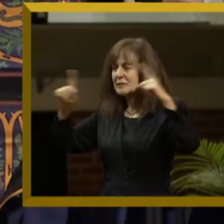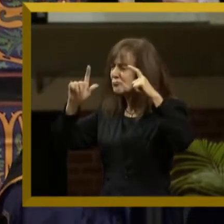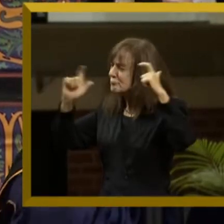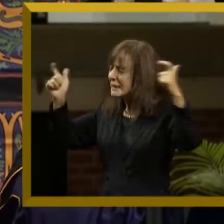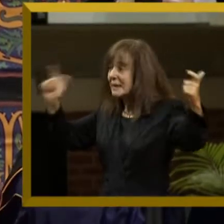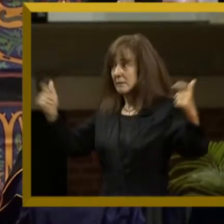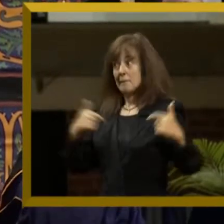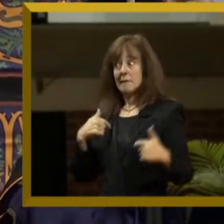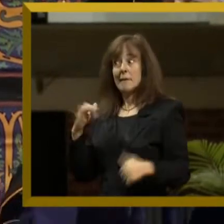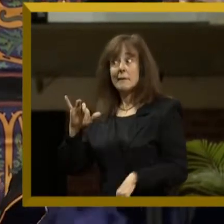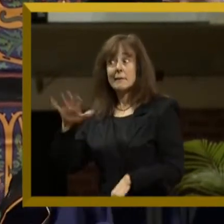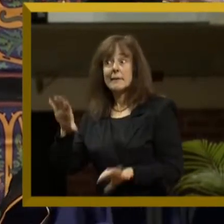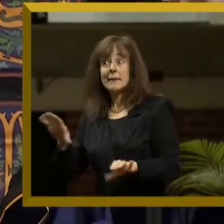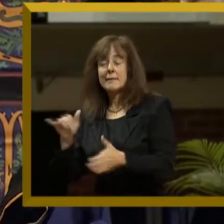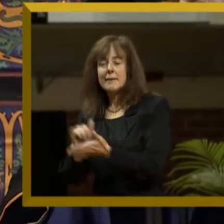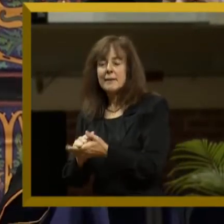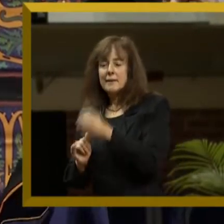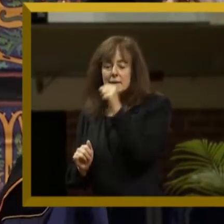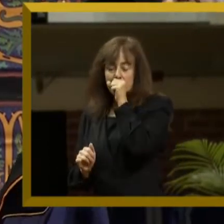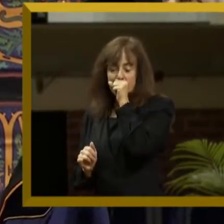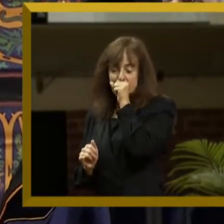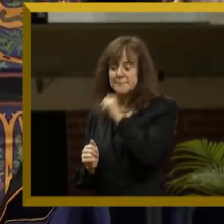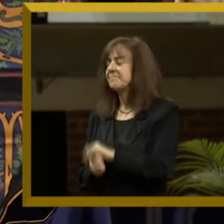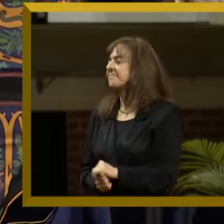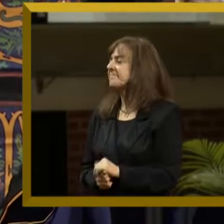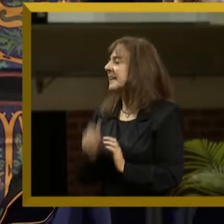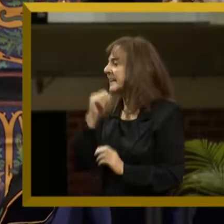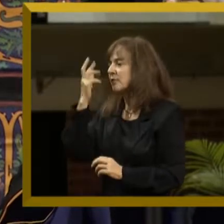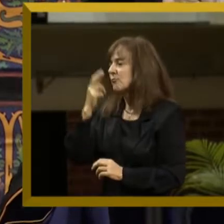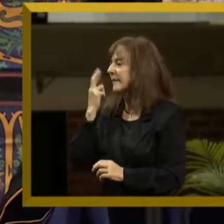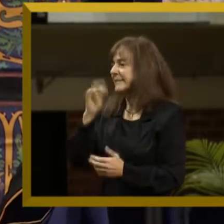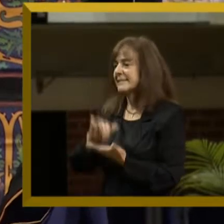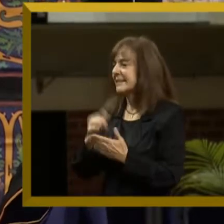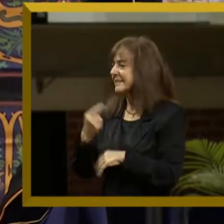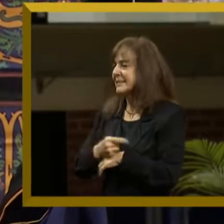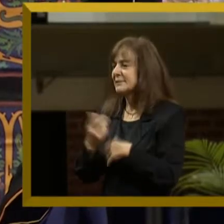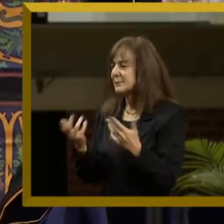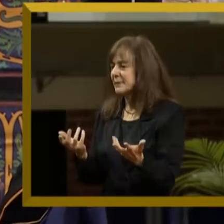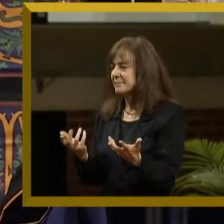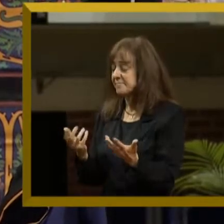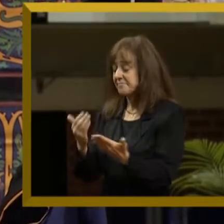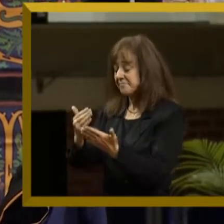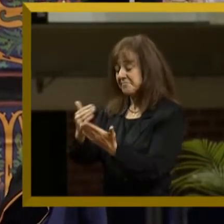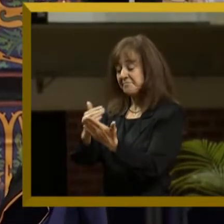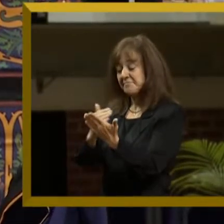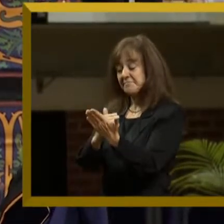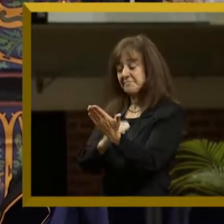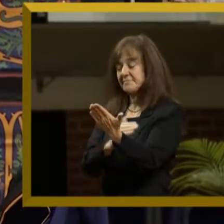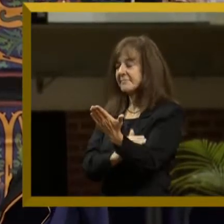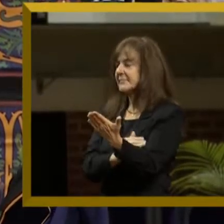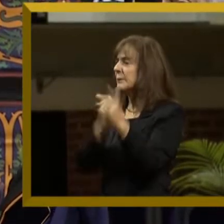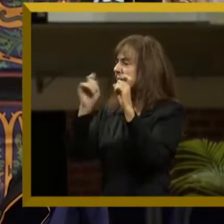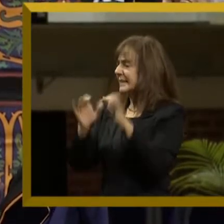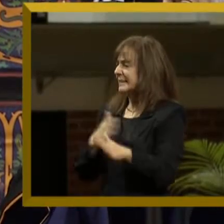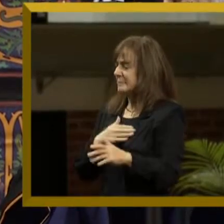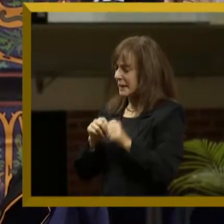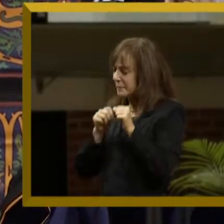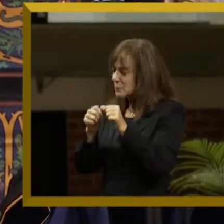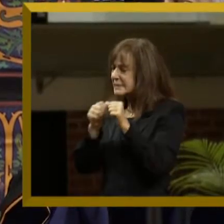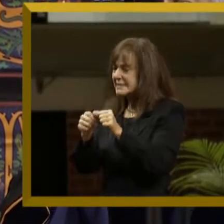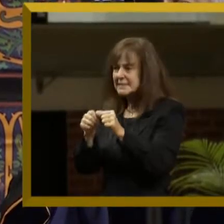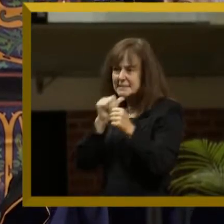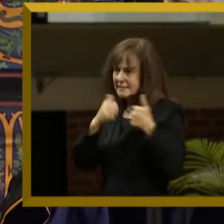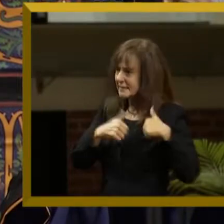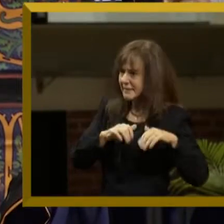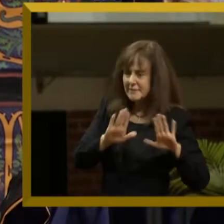big I did. What I didn't realize that day is this list would truly test my persistence,